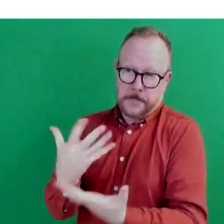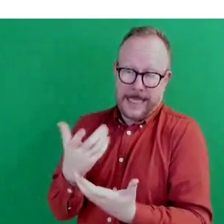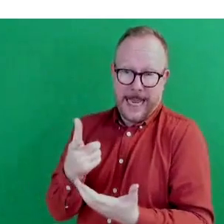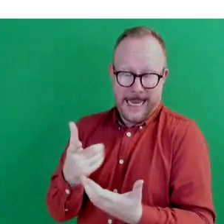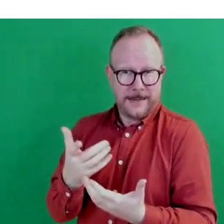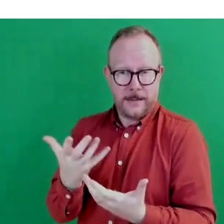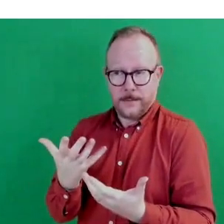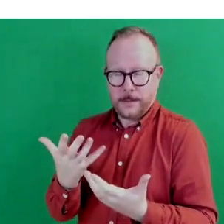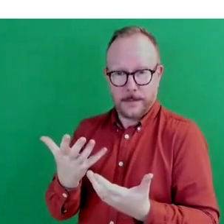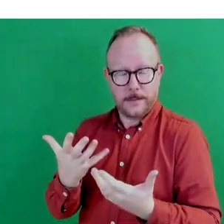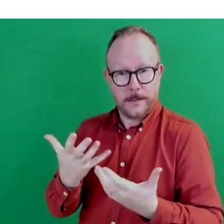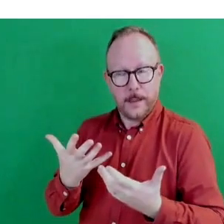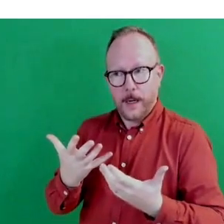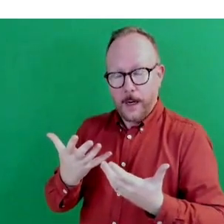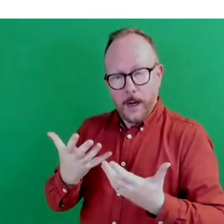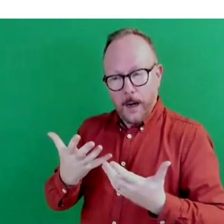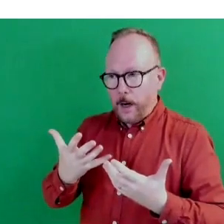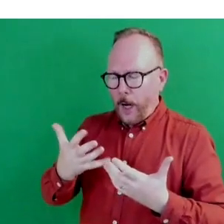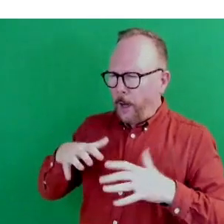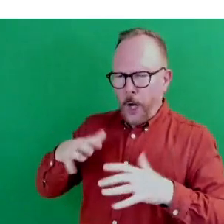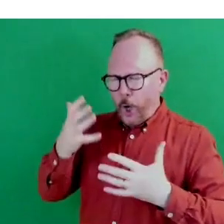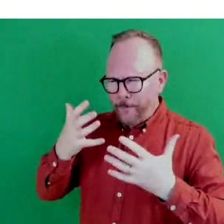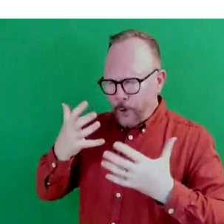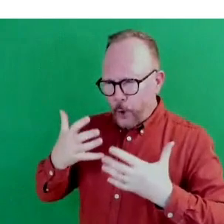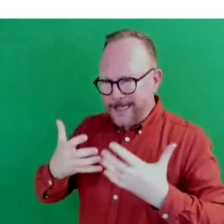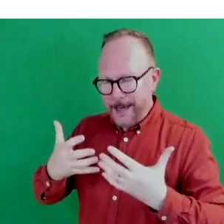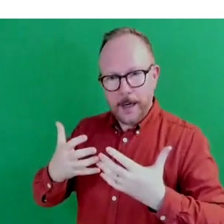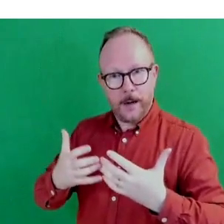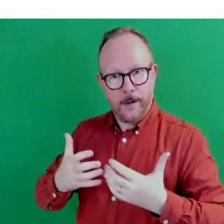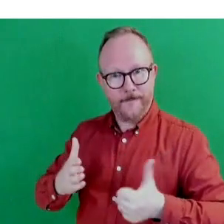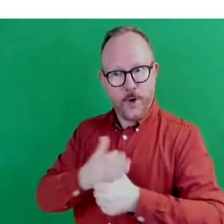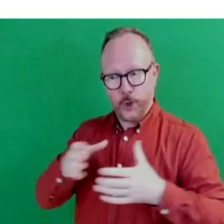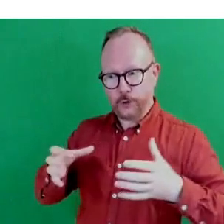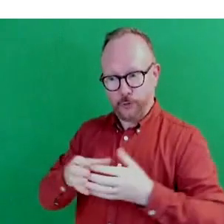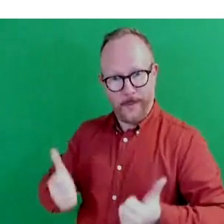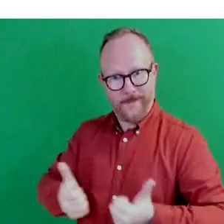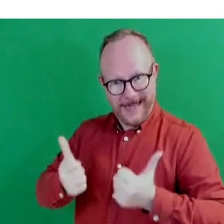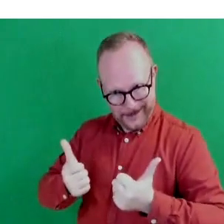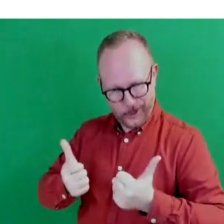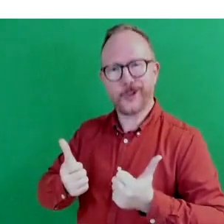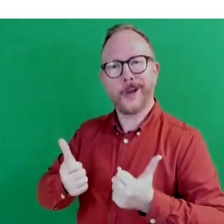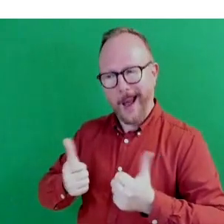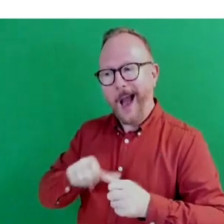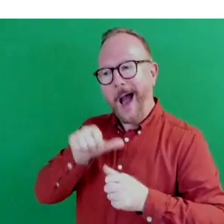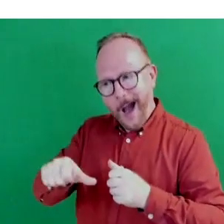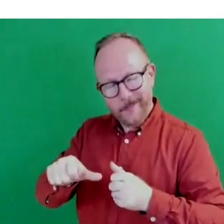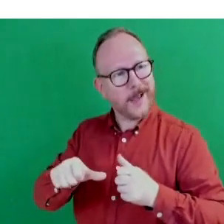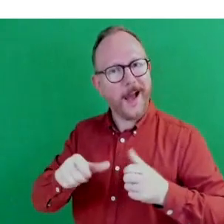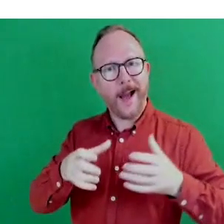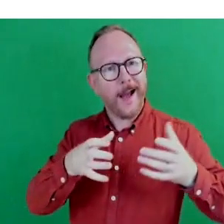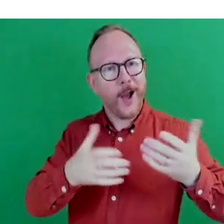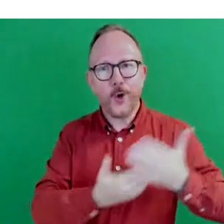cohort, things are more established. Hopefully, as we go forward, you know, we're all quite hopeful that, you know, in 10 years' time,